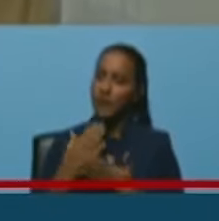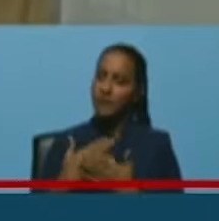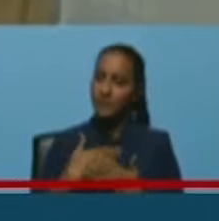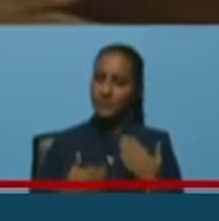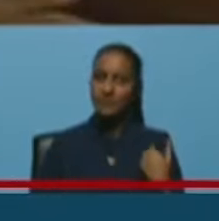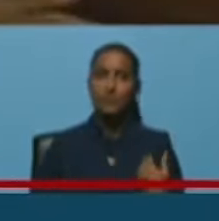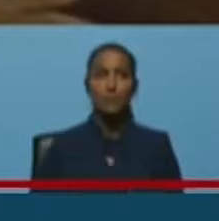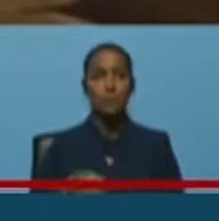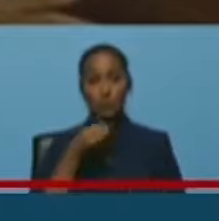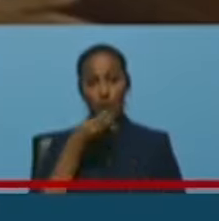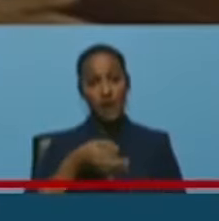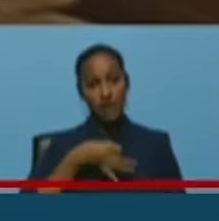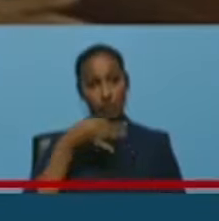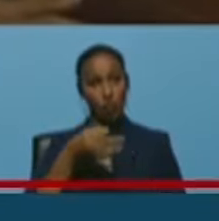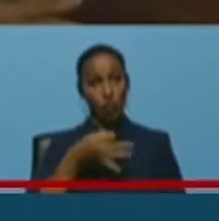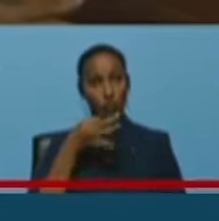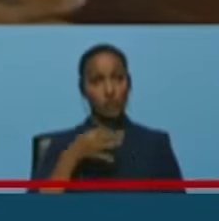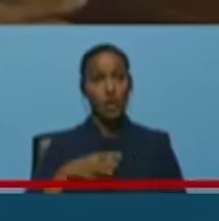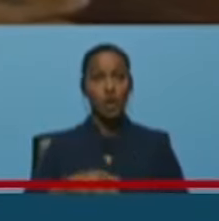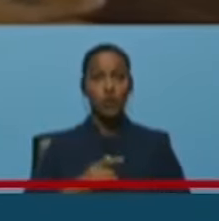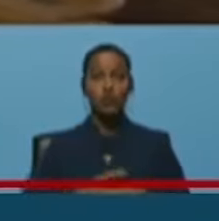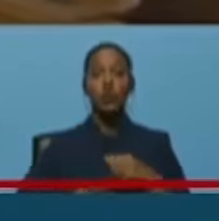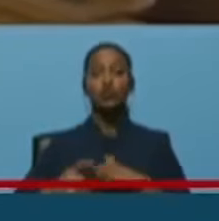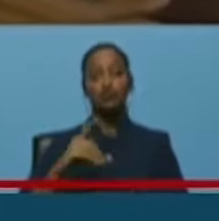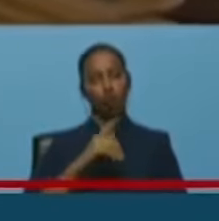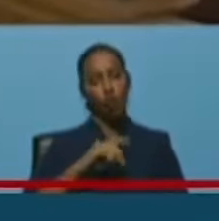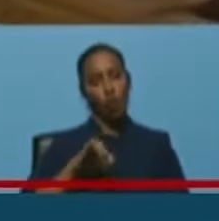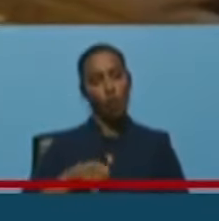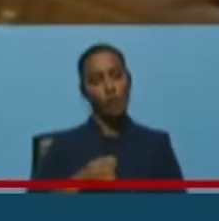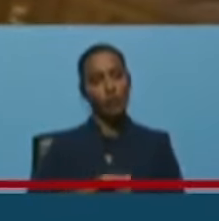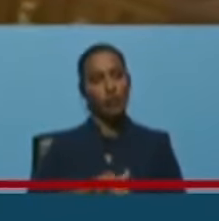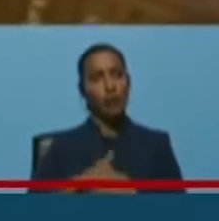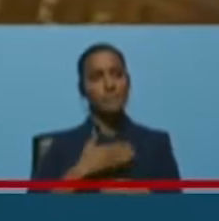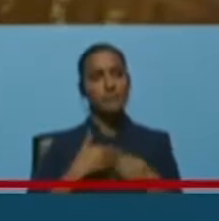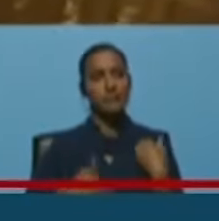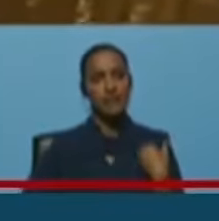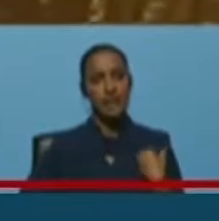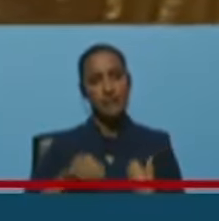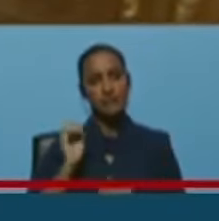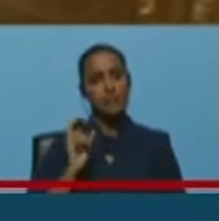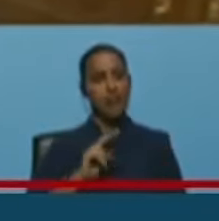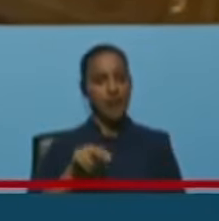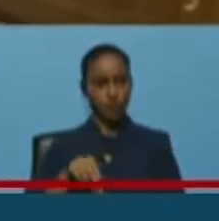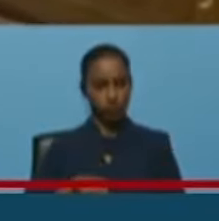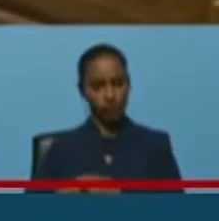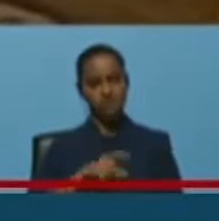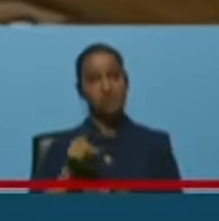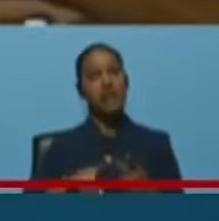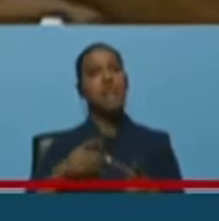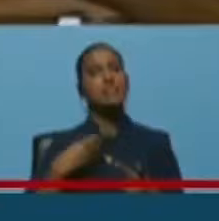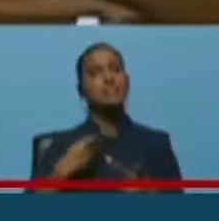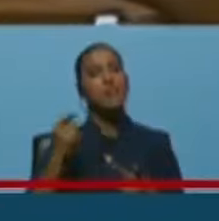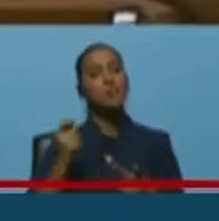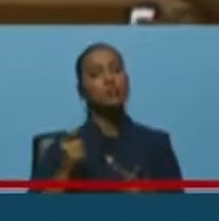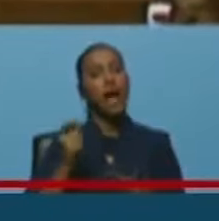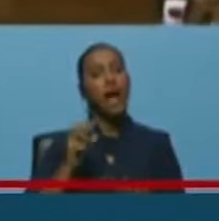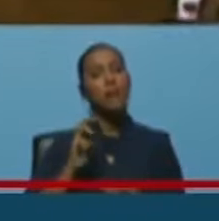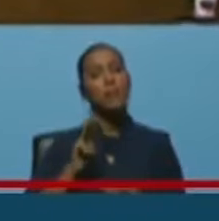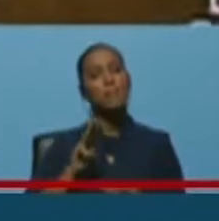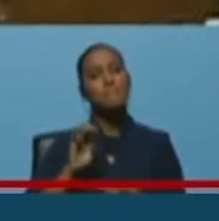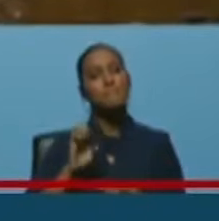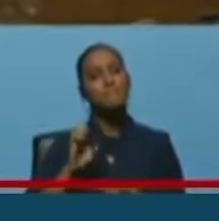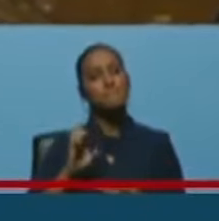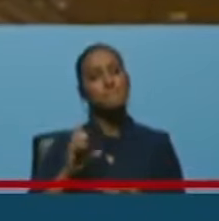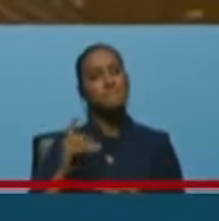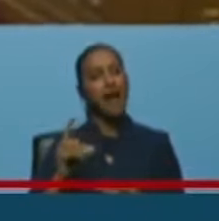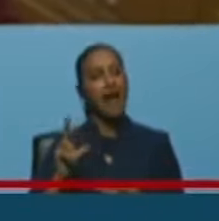to destabilize the Venezuelan people during the July 28th presidential elections. He also indicated that Washington planned the creation